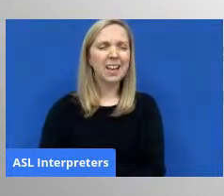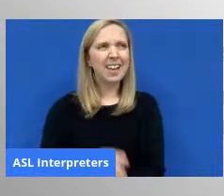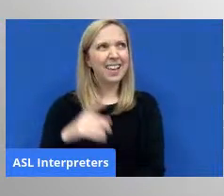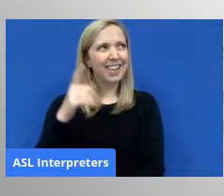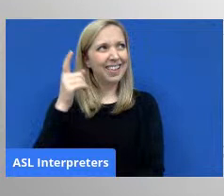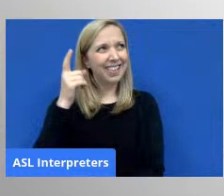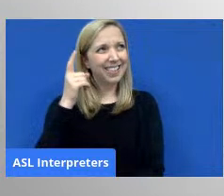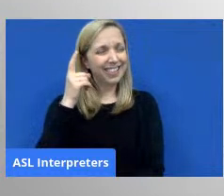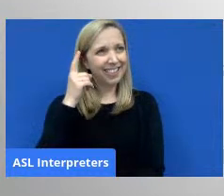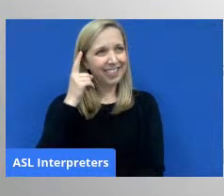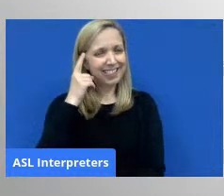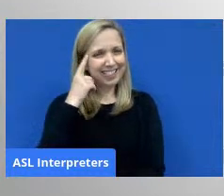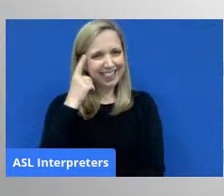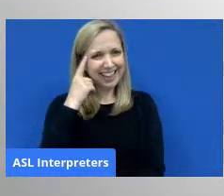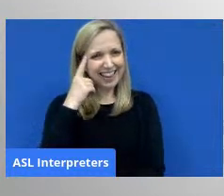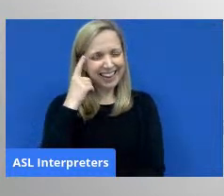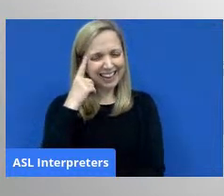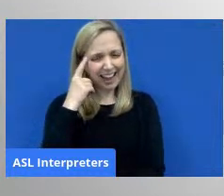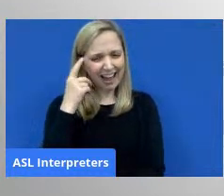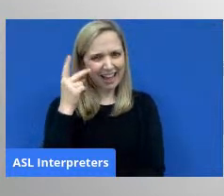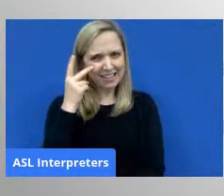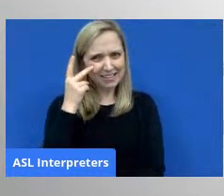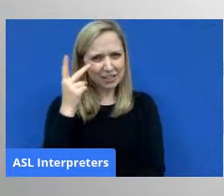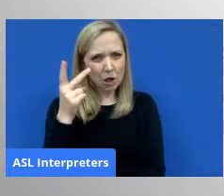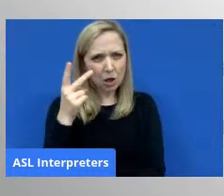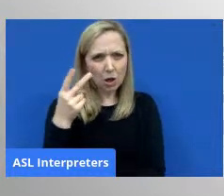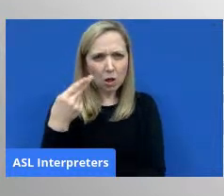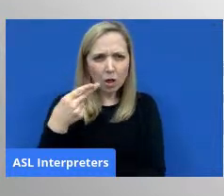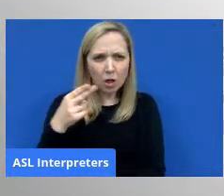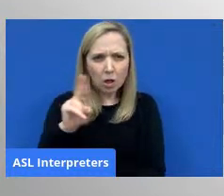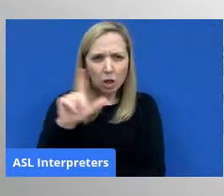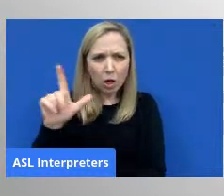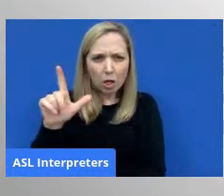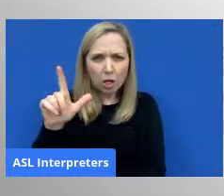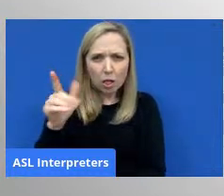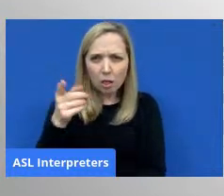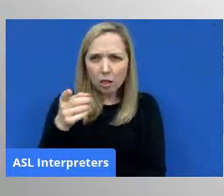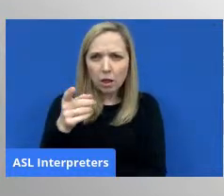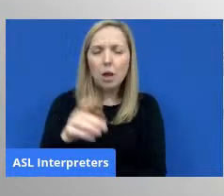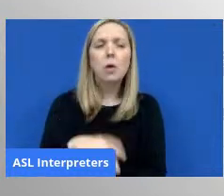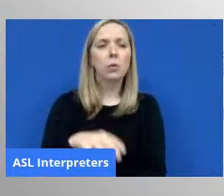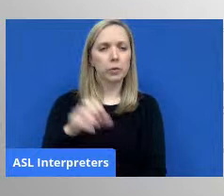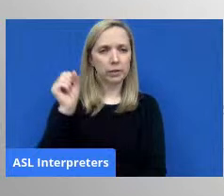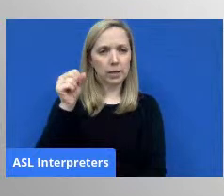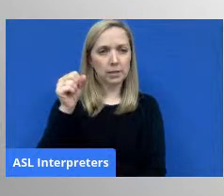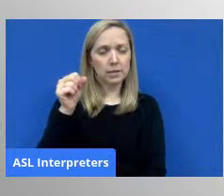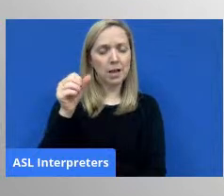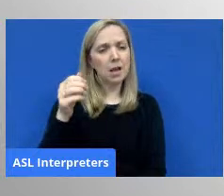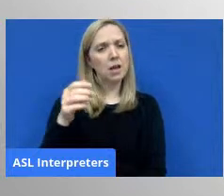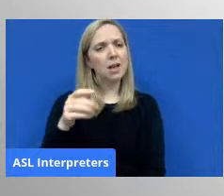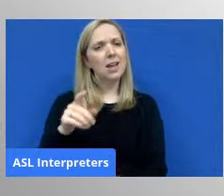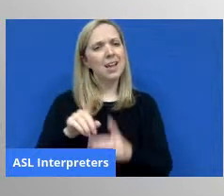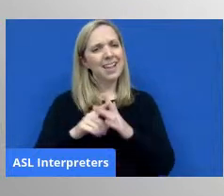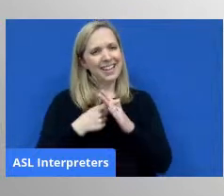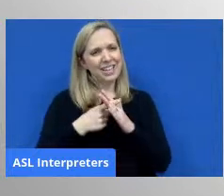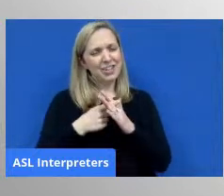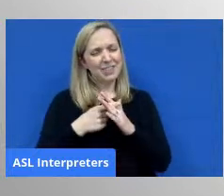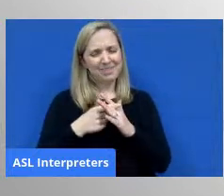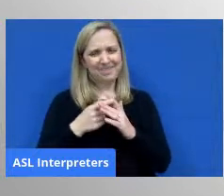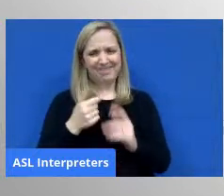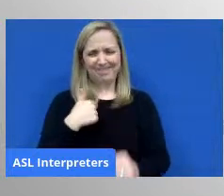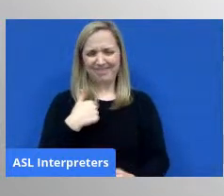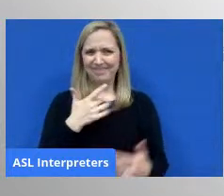saw Paul. Yeah, so I'll just say initially I had some concerns